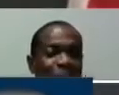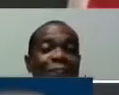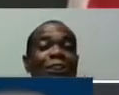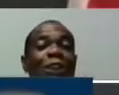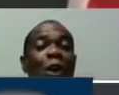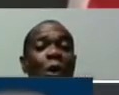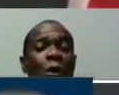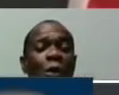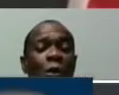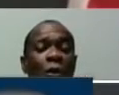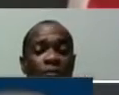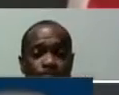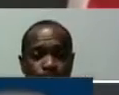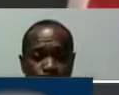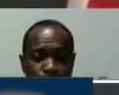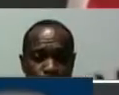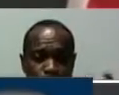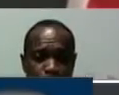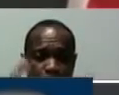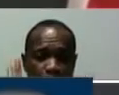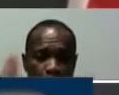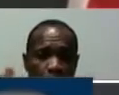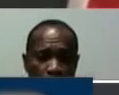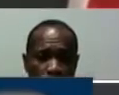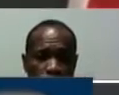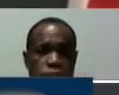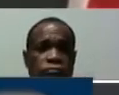come into place.